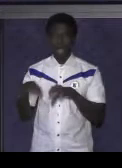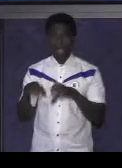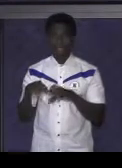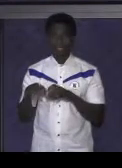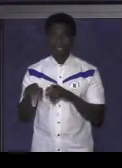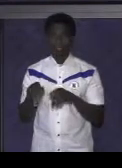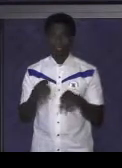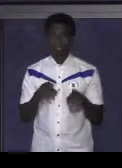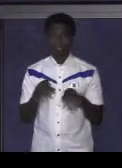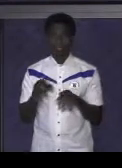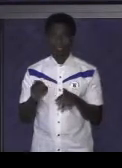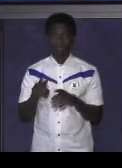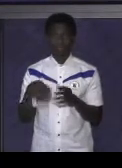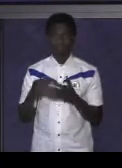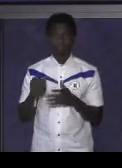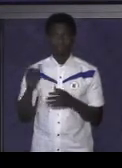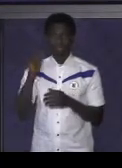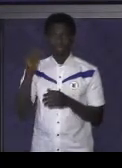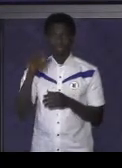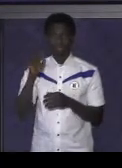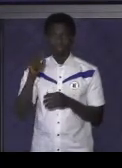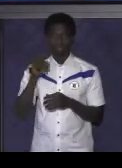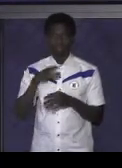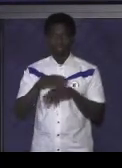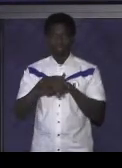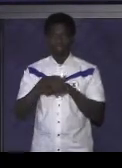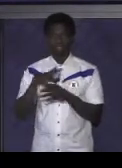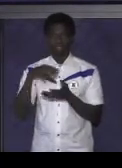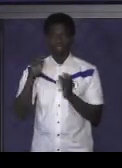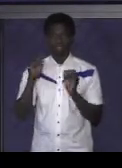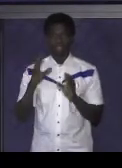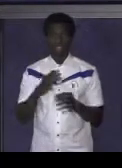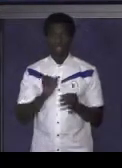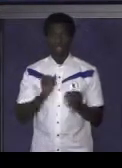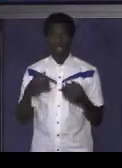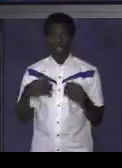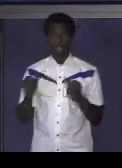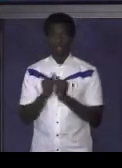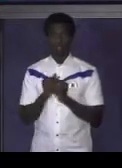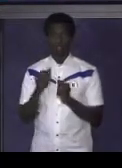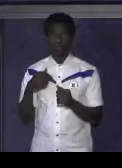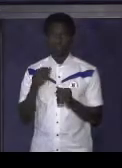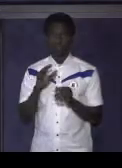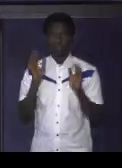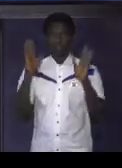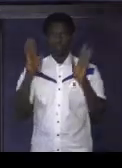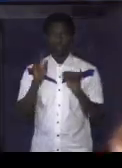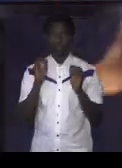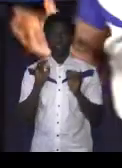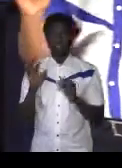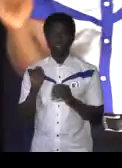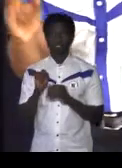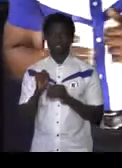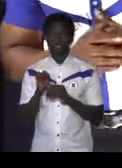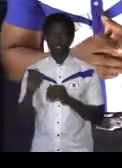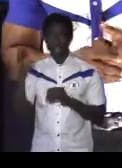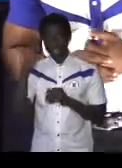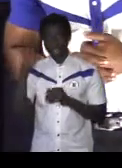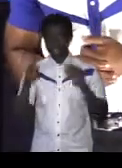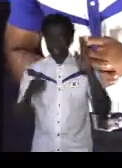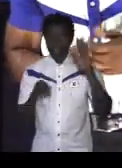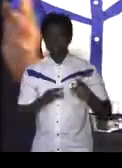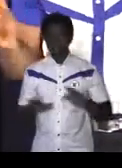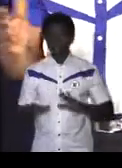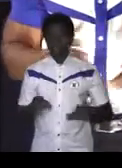Auntie Fumi, your English studies teacher, and I have with me as usual, your wonderful teachers. Hello